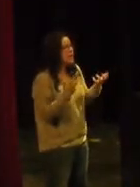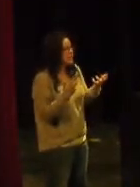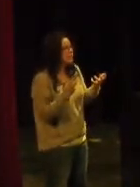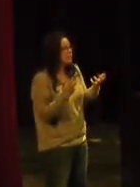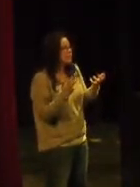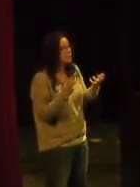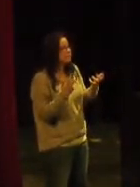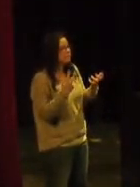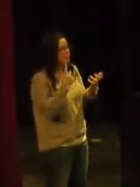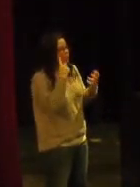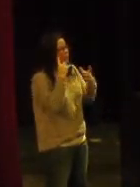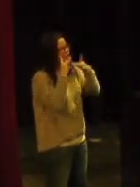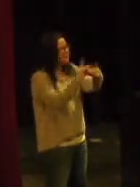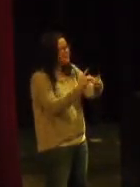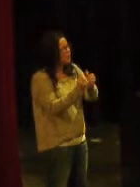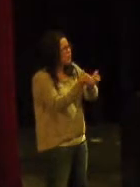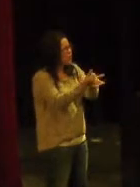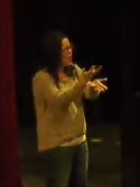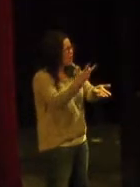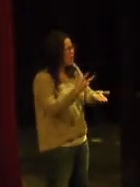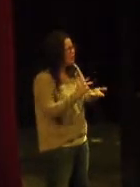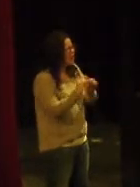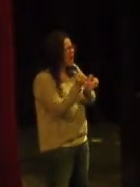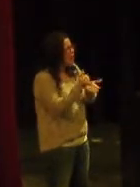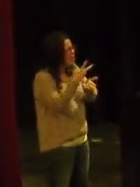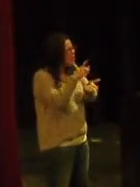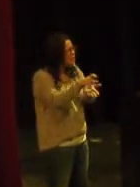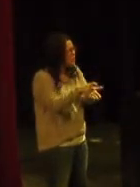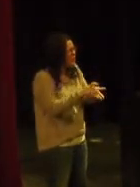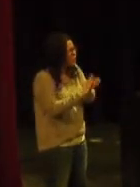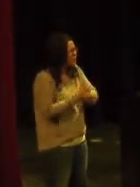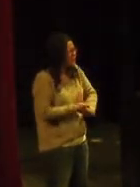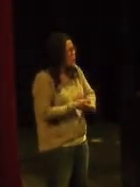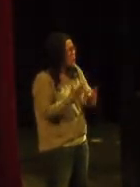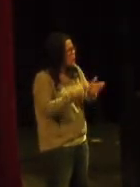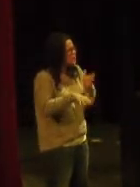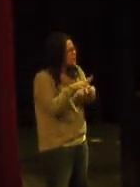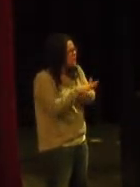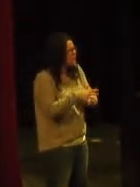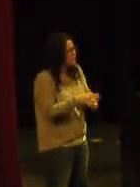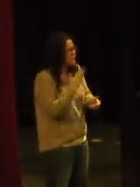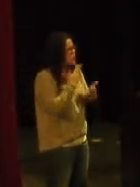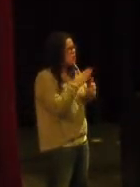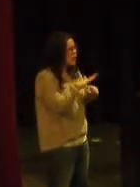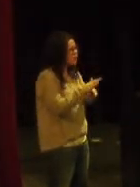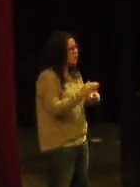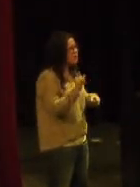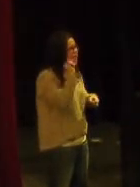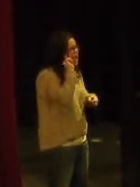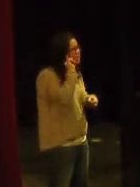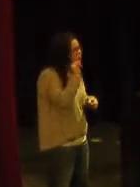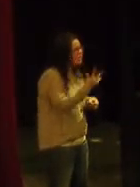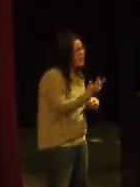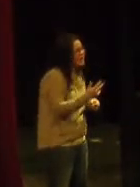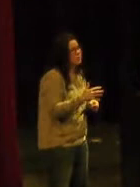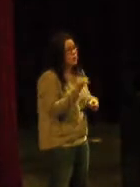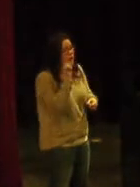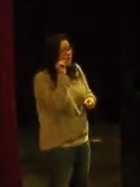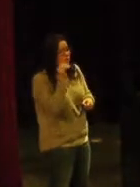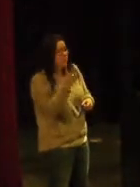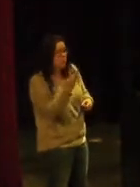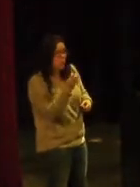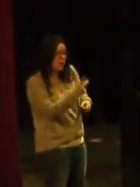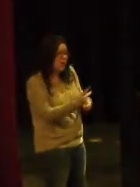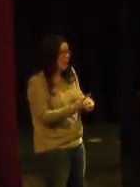wealth. How wealthy do we have to be? What is enough? I mean, is it good enough to have an iPhone 5 or an iPhone 4 okay? Is